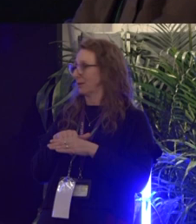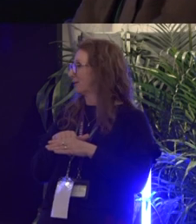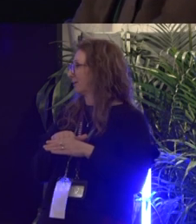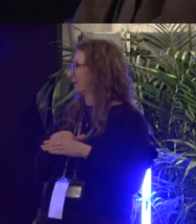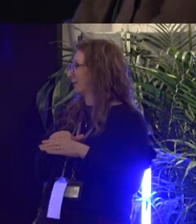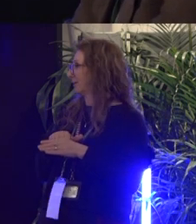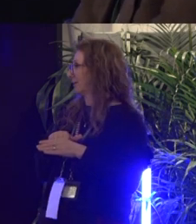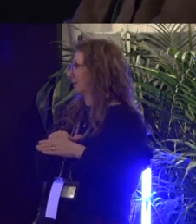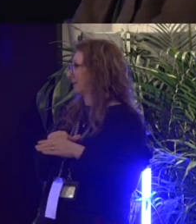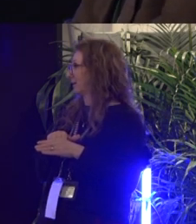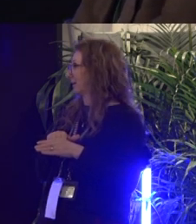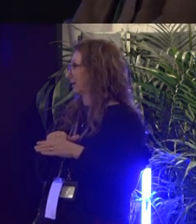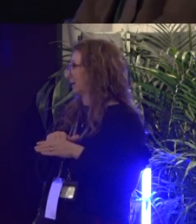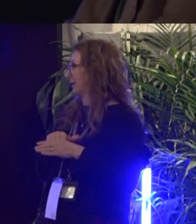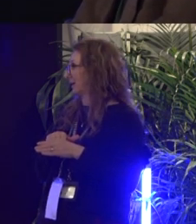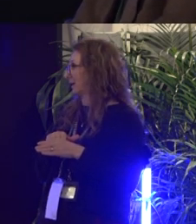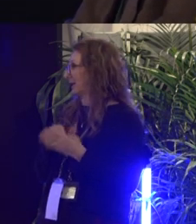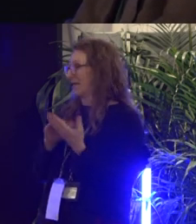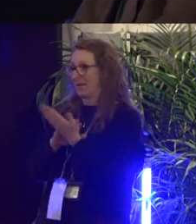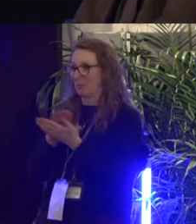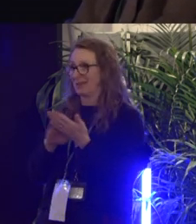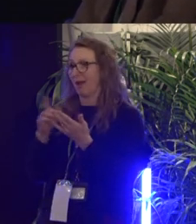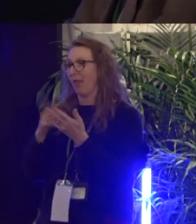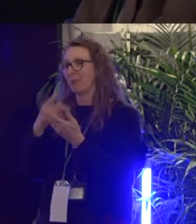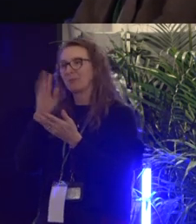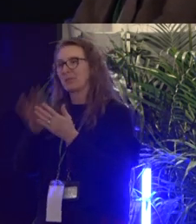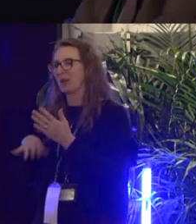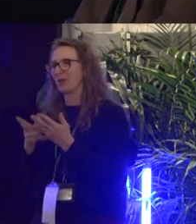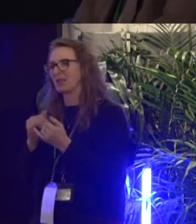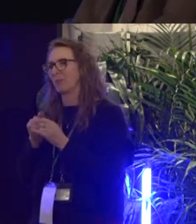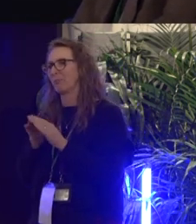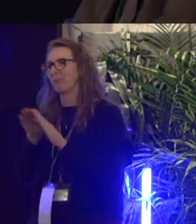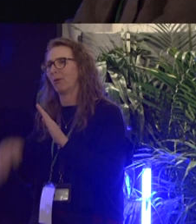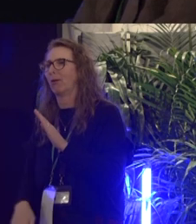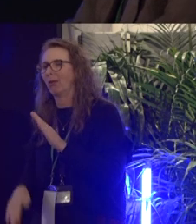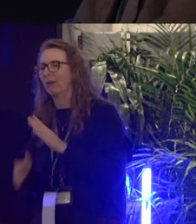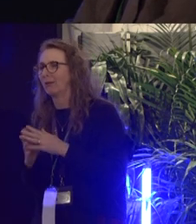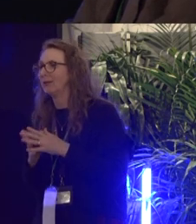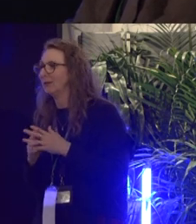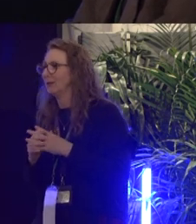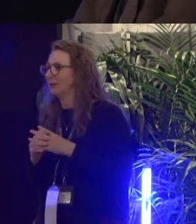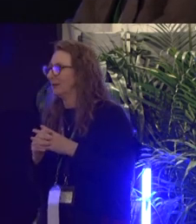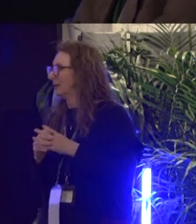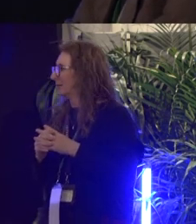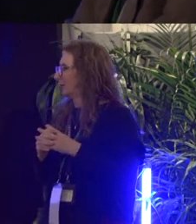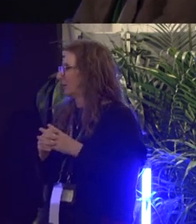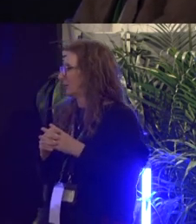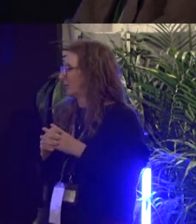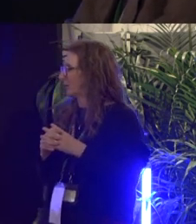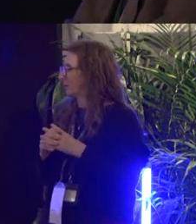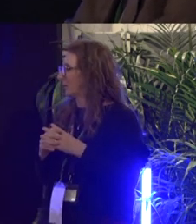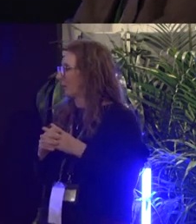more at a detriment to other people's experience or to kind of the construction of the whole thing.